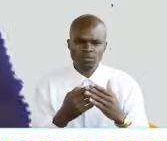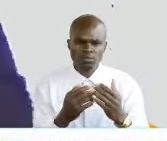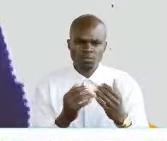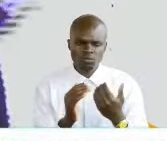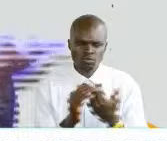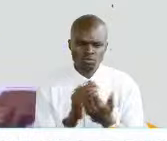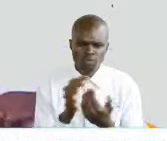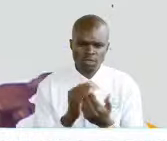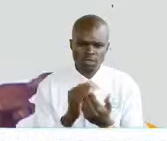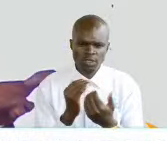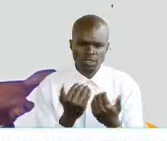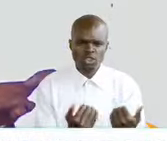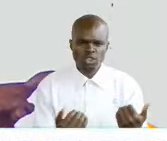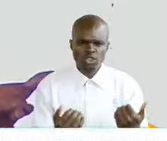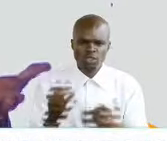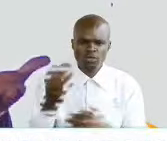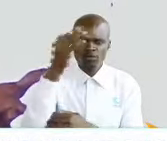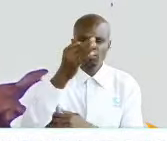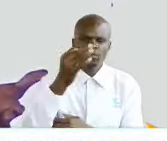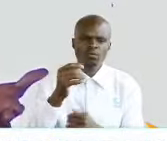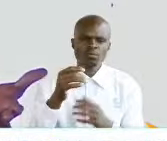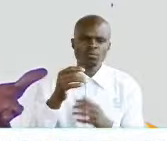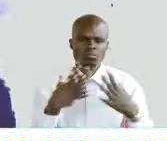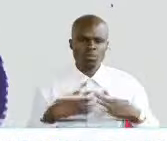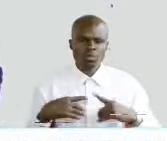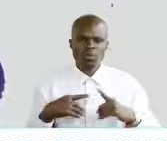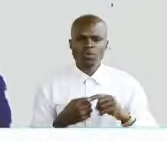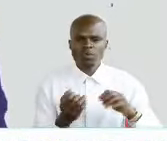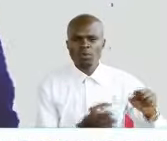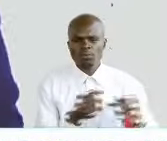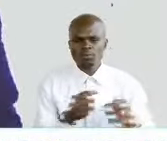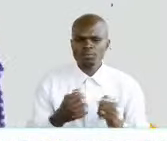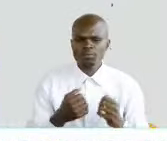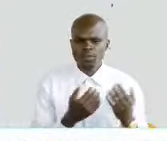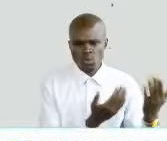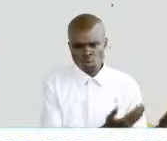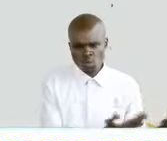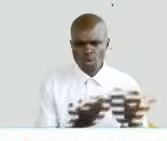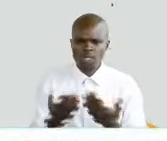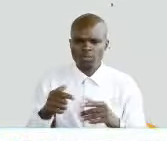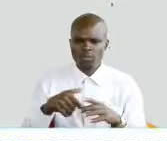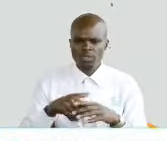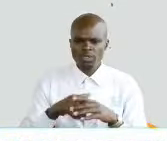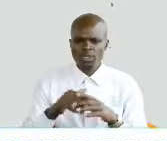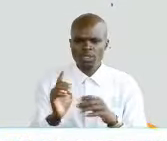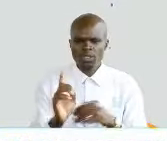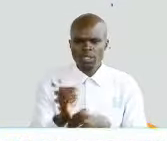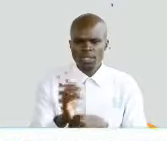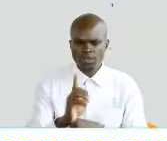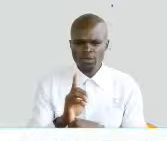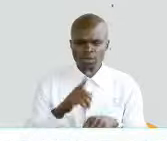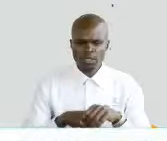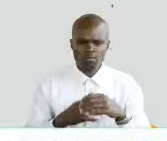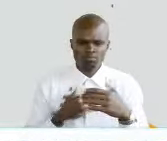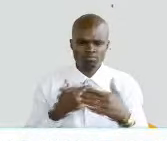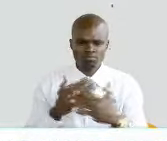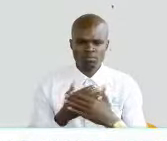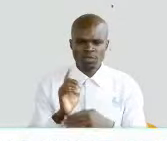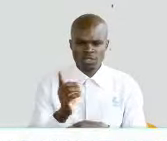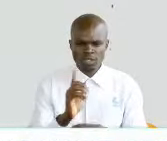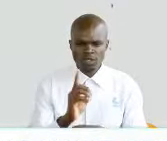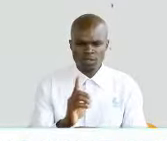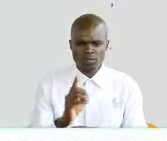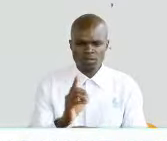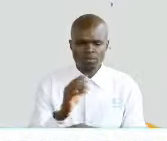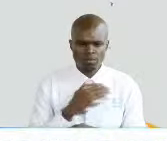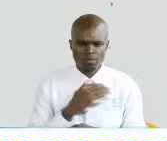a future. So watu wa Homa Bay, na wakaribisha Nairobi, ukifika Nairobi, na tafadhali munisikie vizuri.